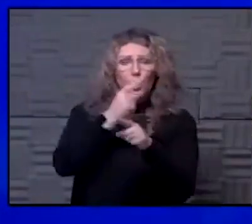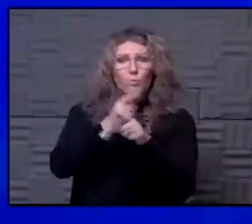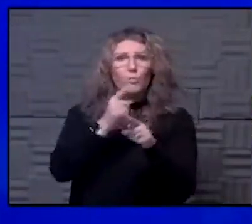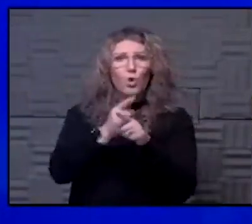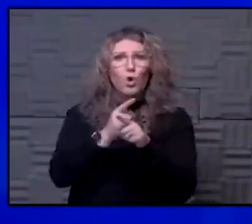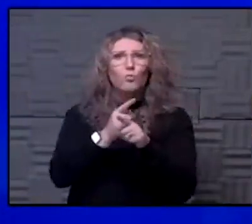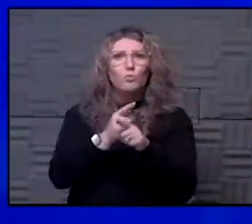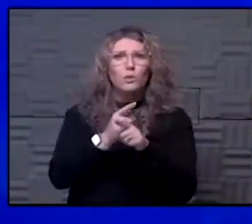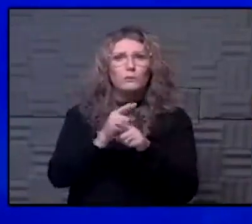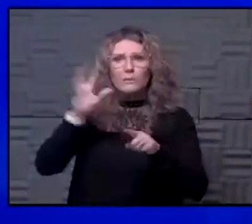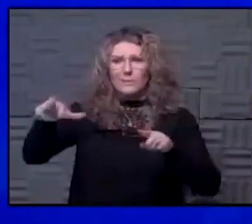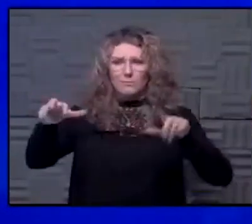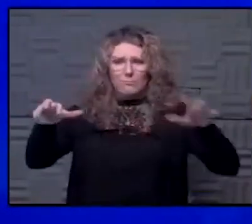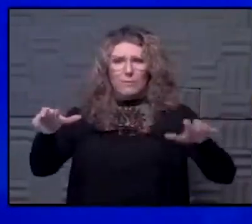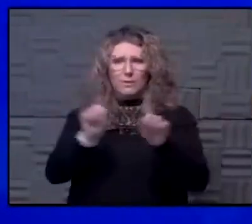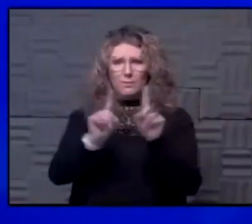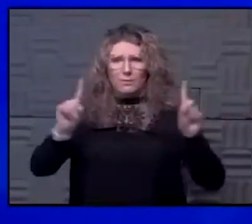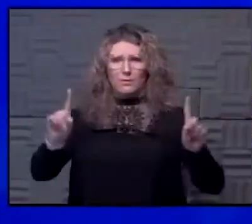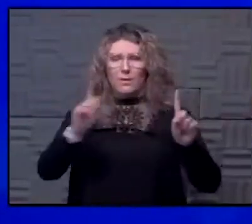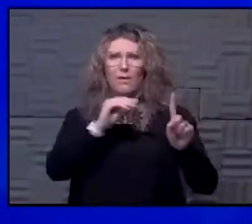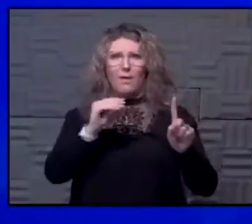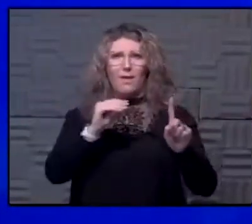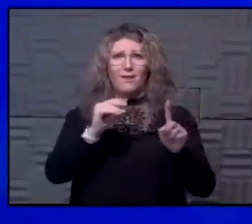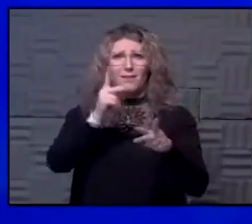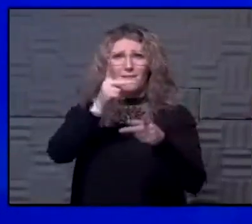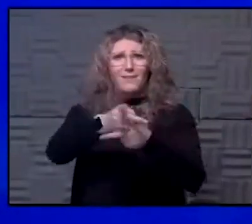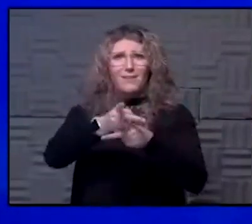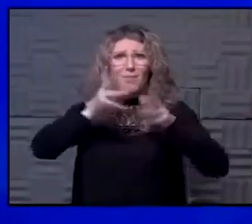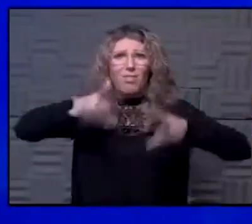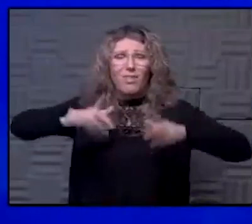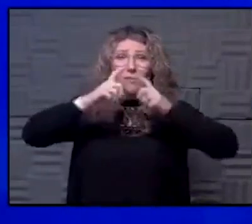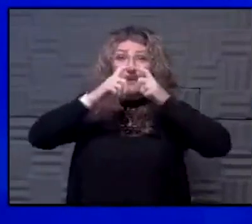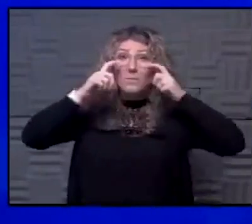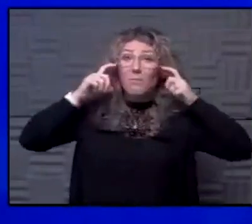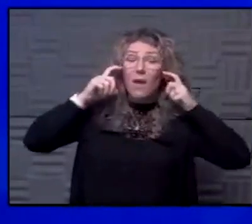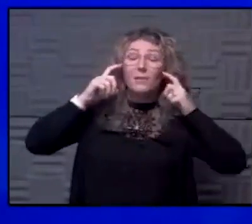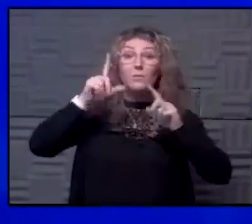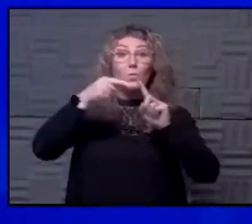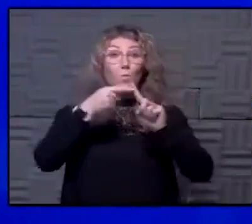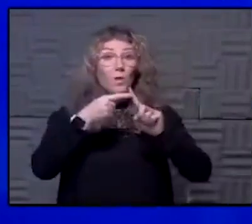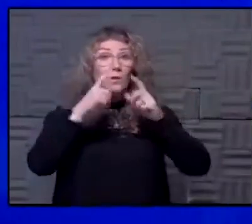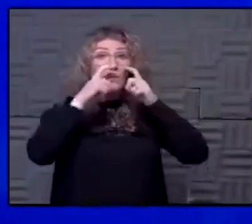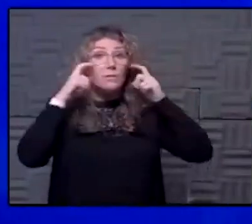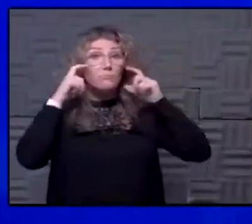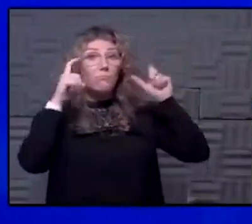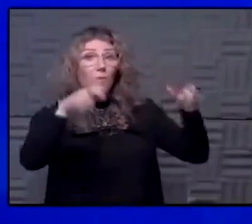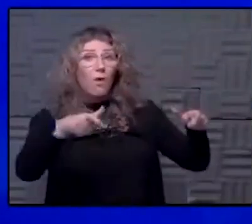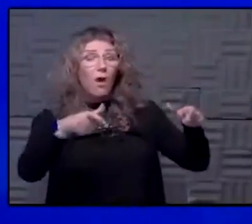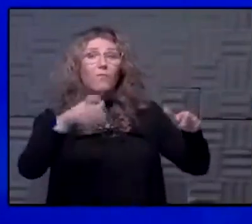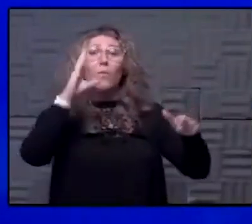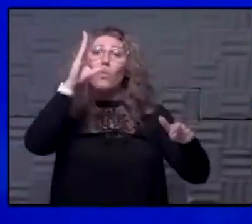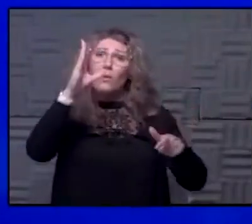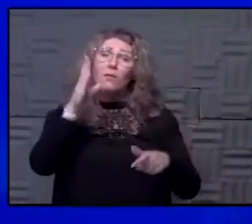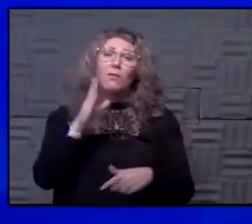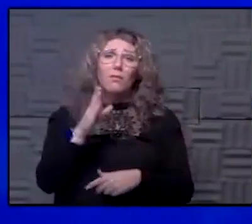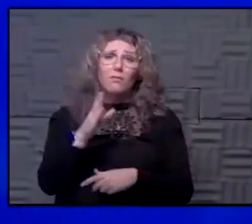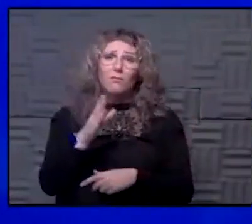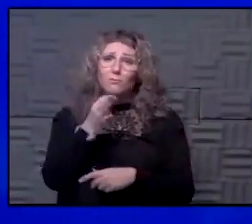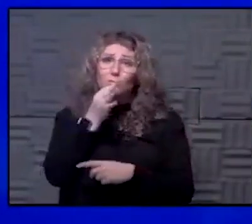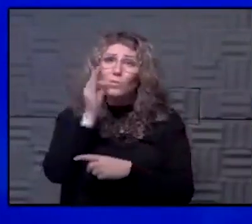Keep your mask on. The time when we can take our masks off is coming. Don't fumble the ball this late in the